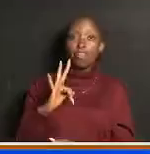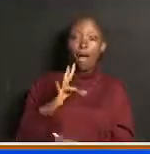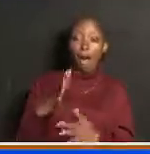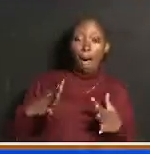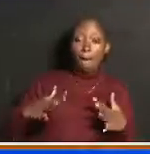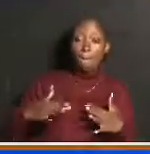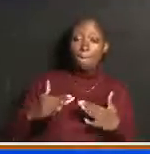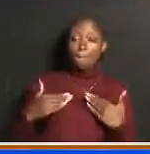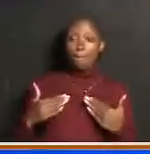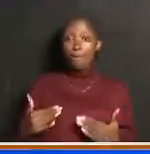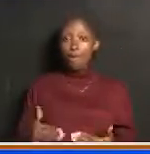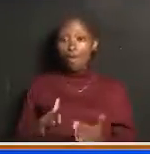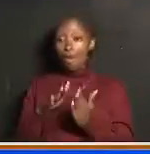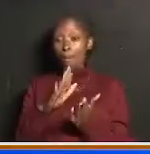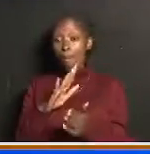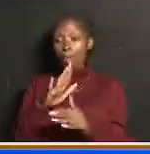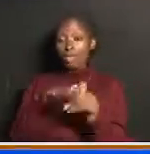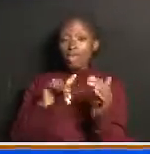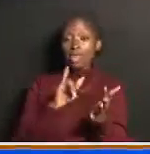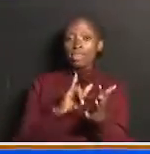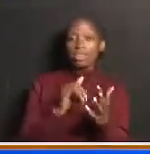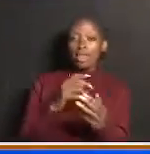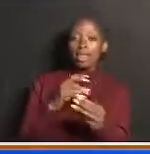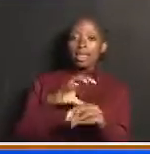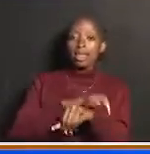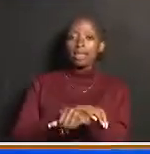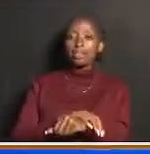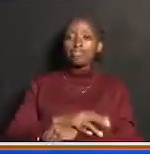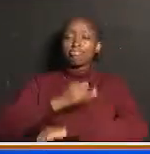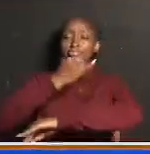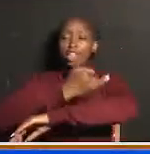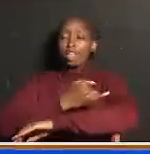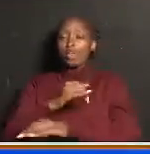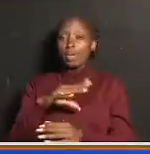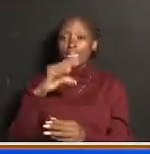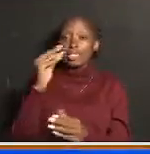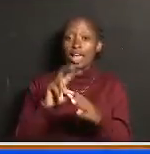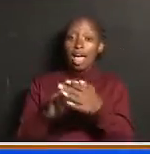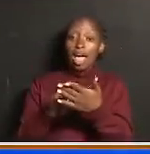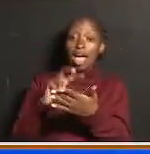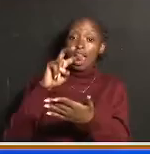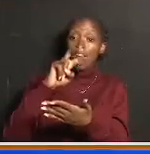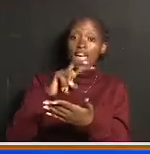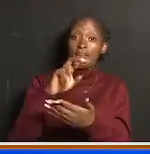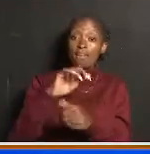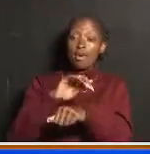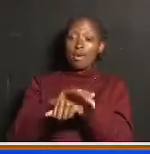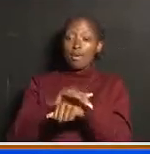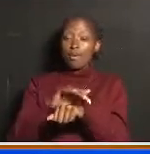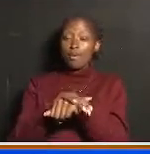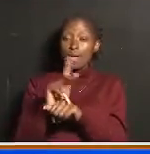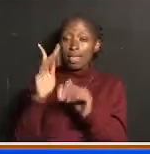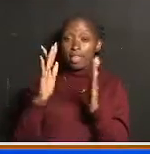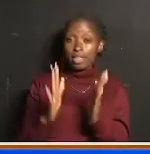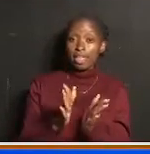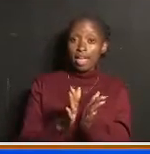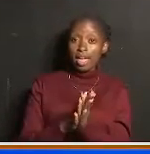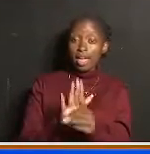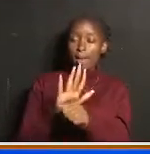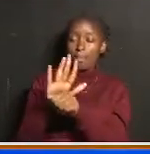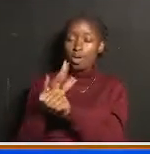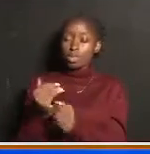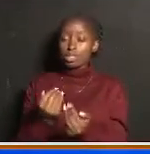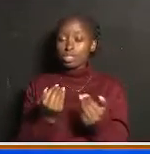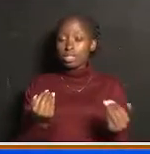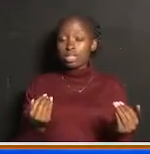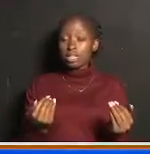how leaders of religious institutions are taking advantage of gullible Kenyans and especially children, the